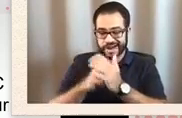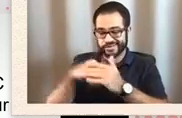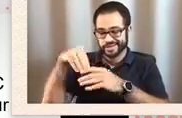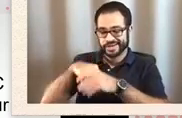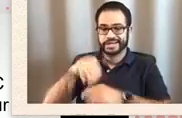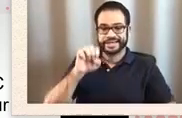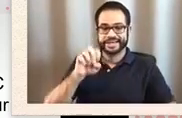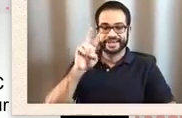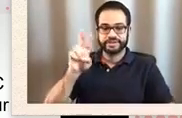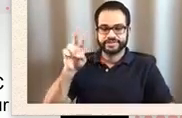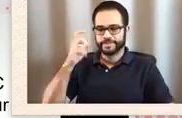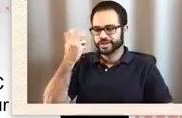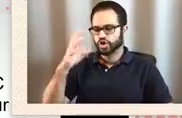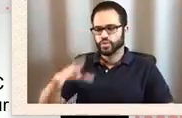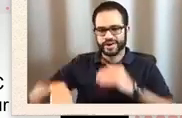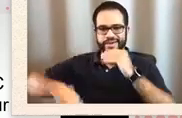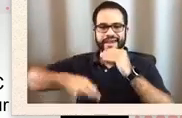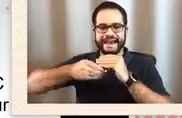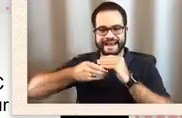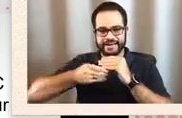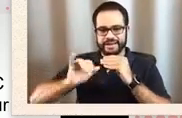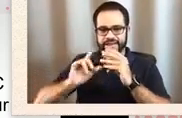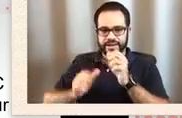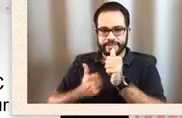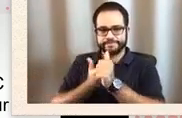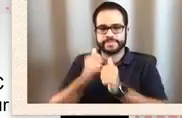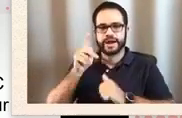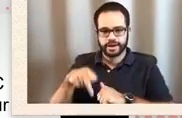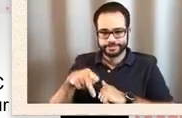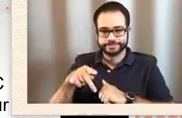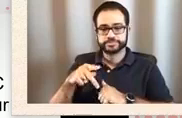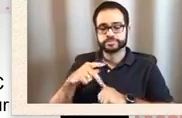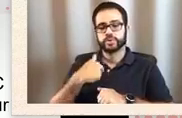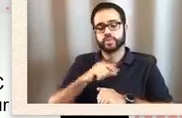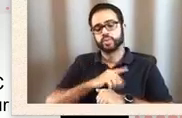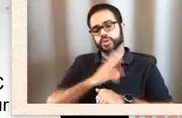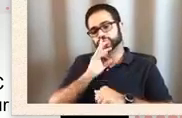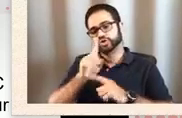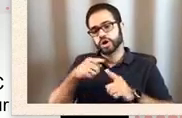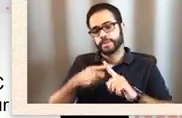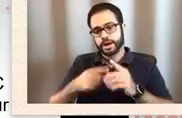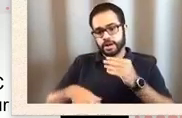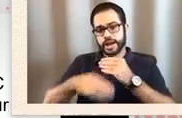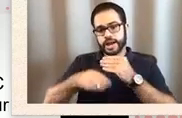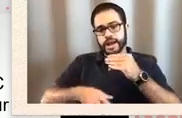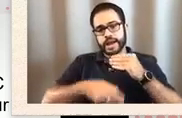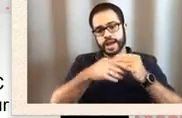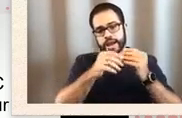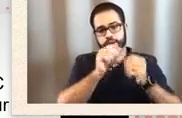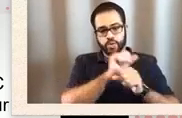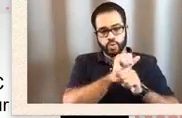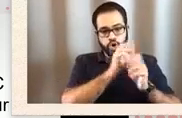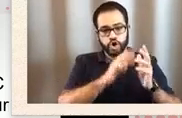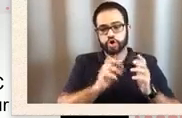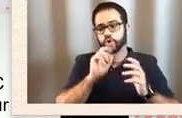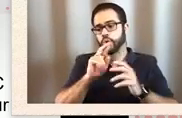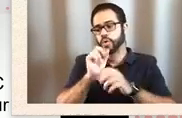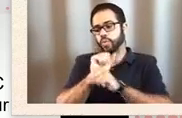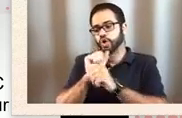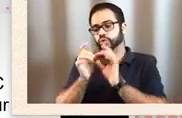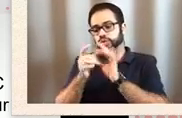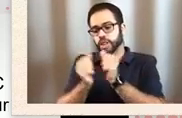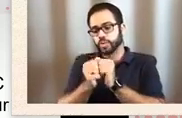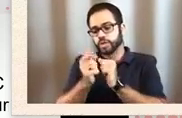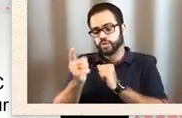she's been added as your backup worker. So when we talk about adding workers or workers associated with you for EVV